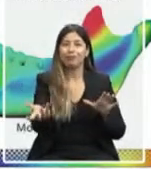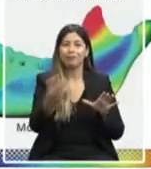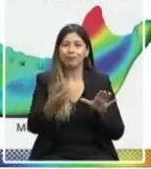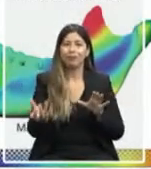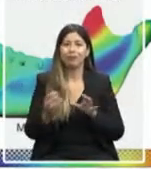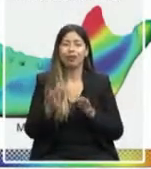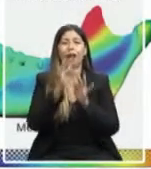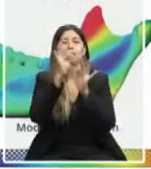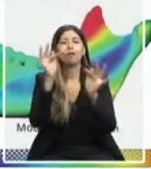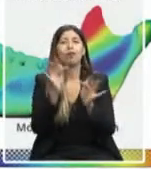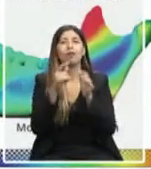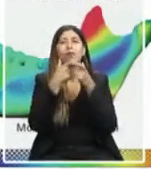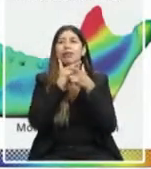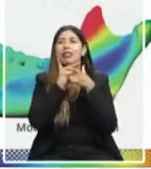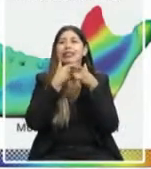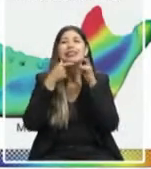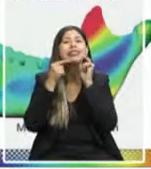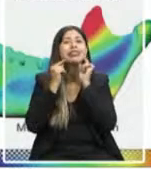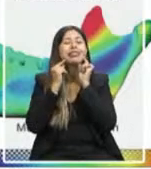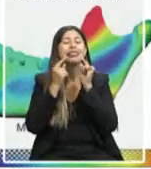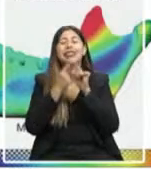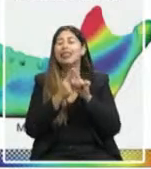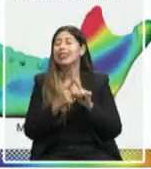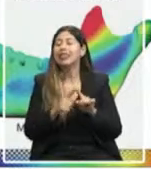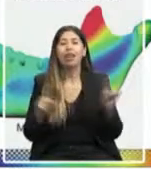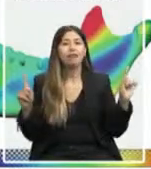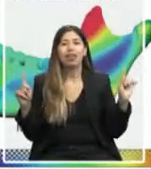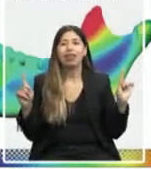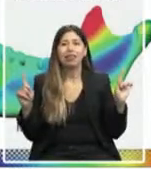than recent humans. And not that it was